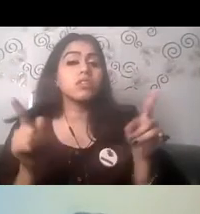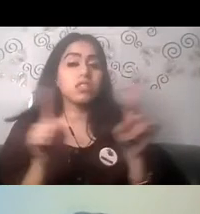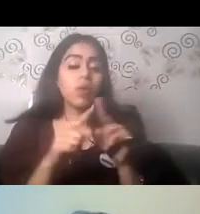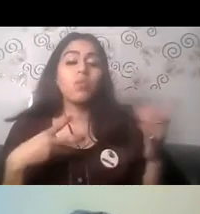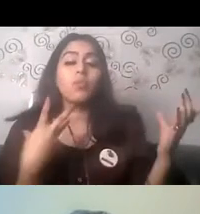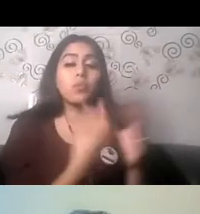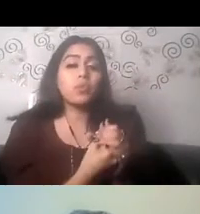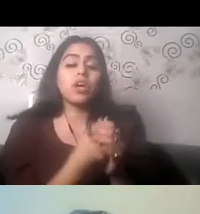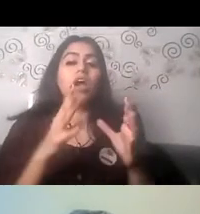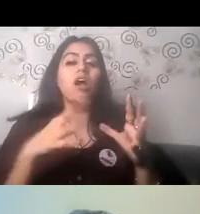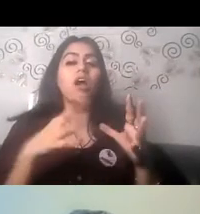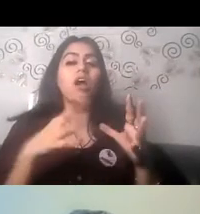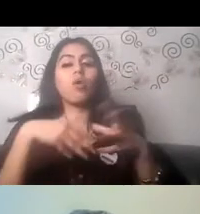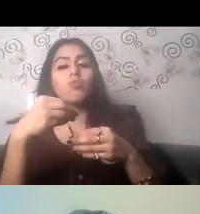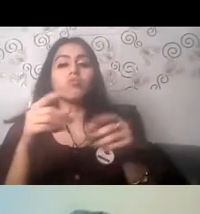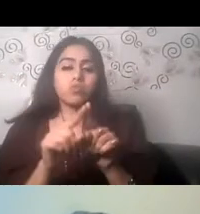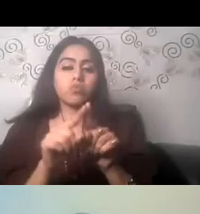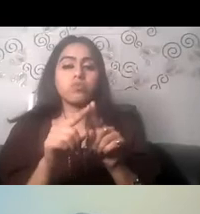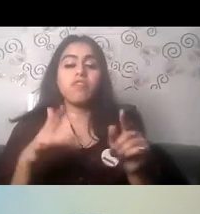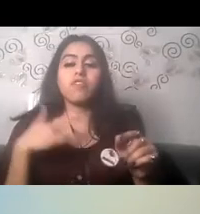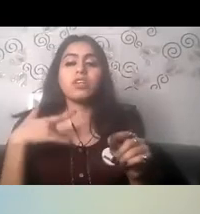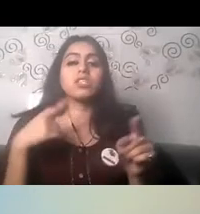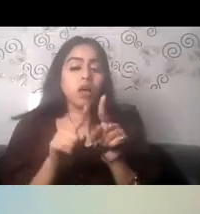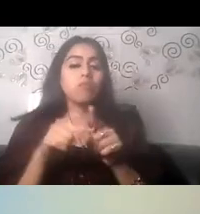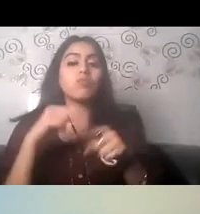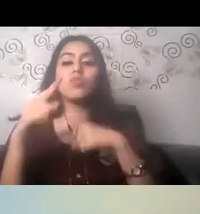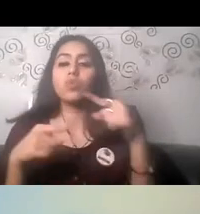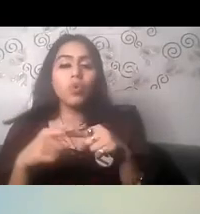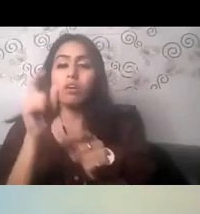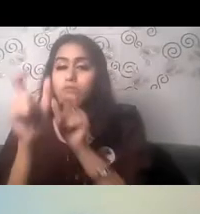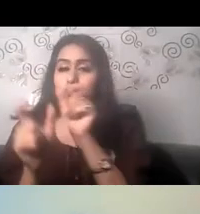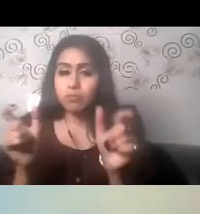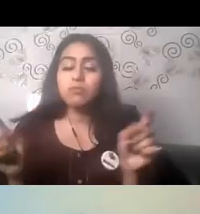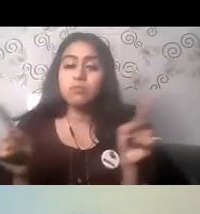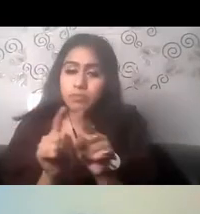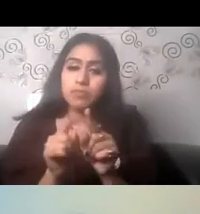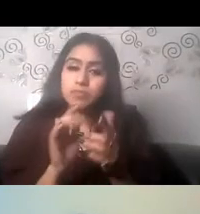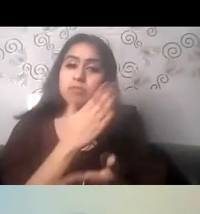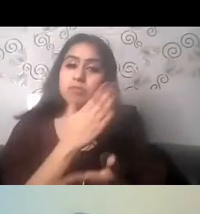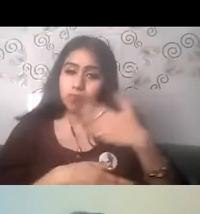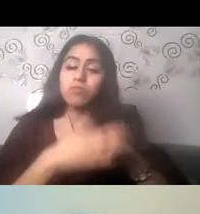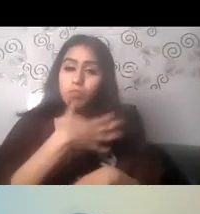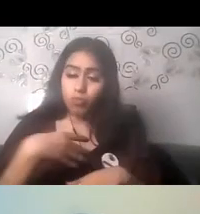out and we talked to people in disability, in organizations,